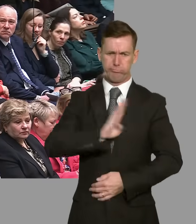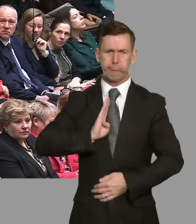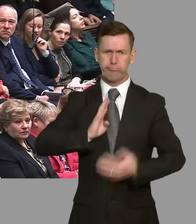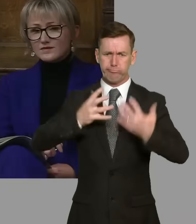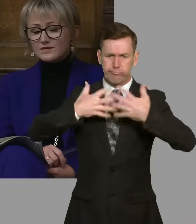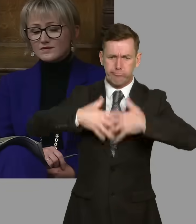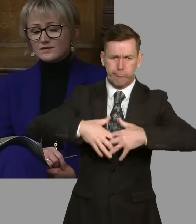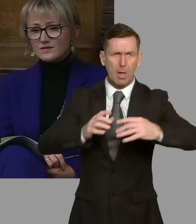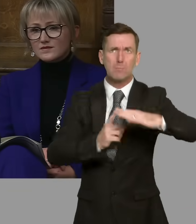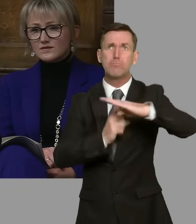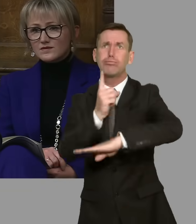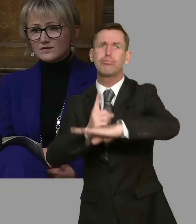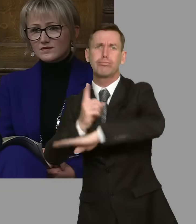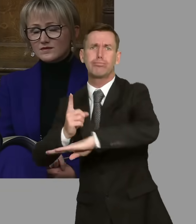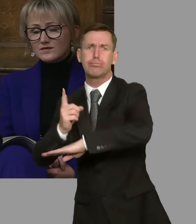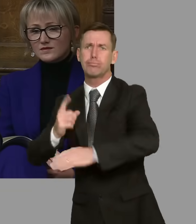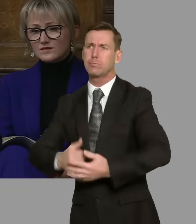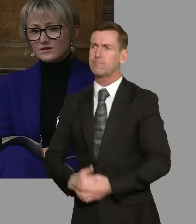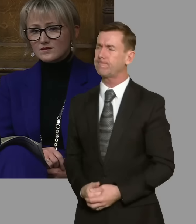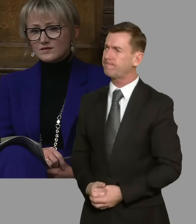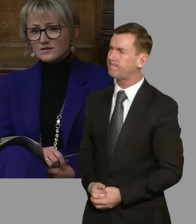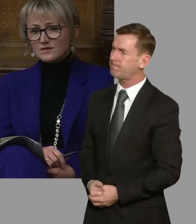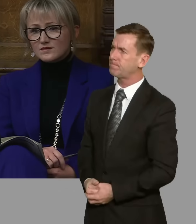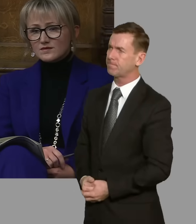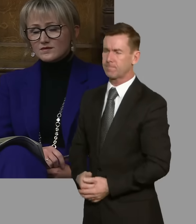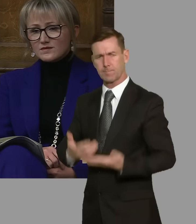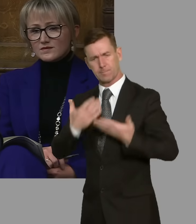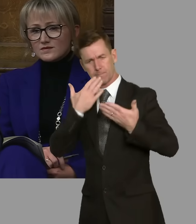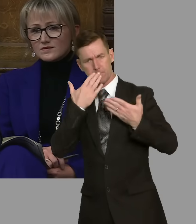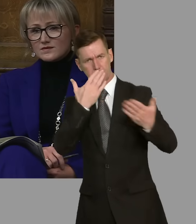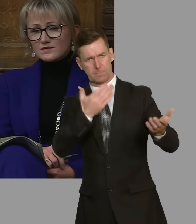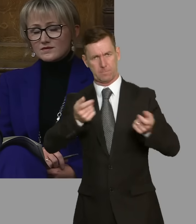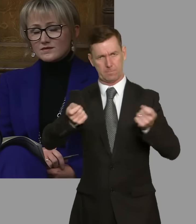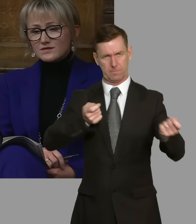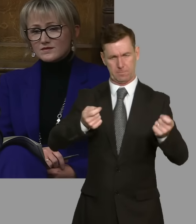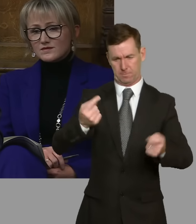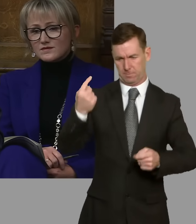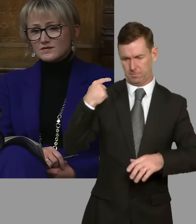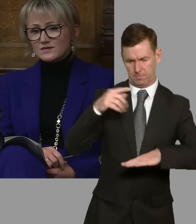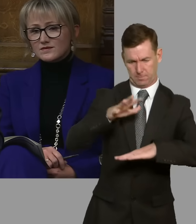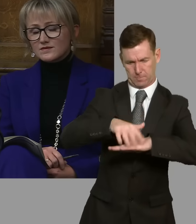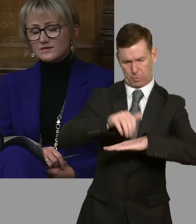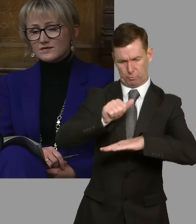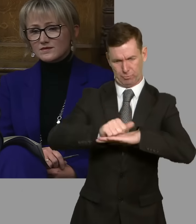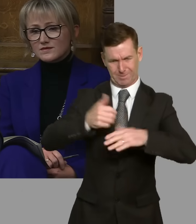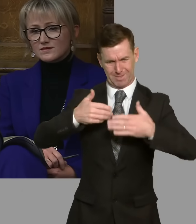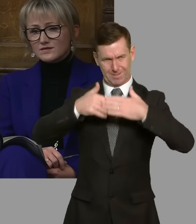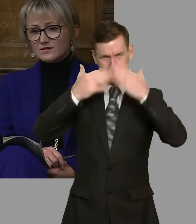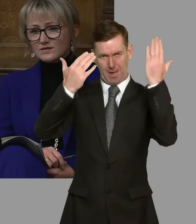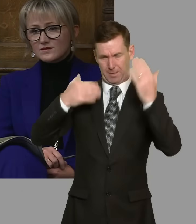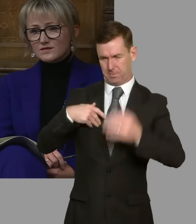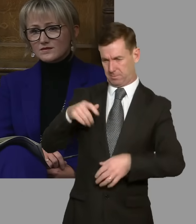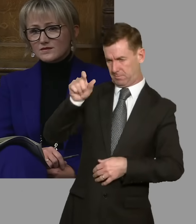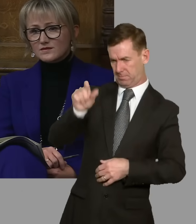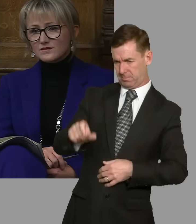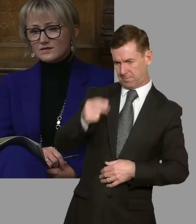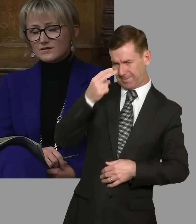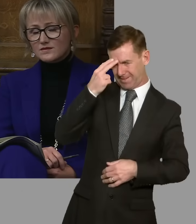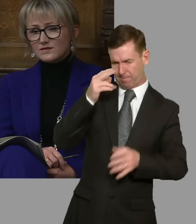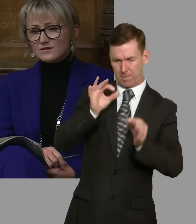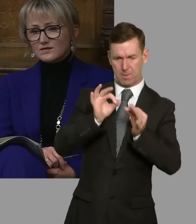Christmas Day, my constituent Beryl Barrett passed away after tragically falling into an